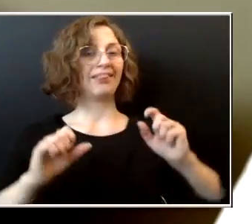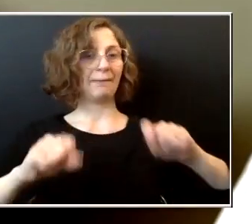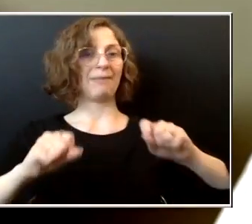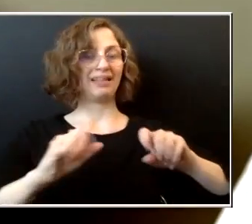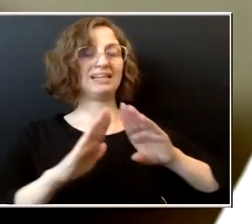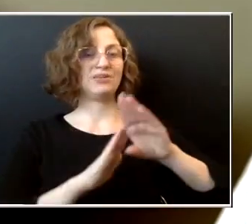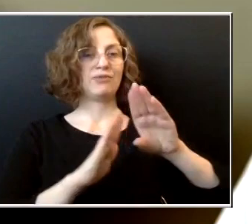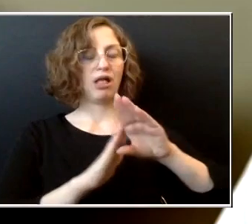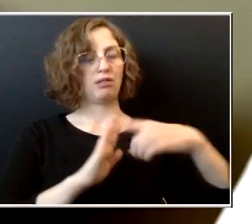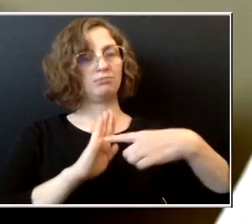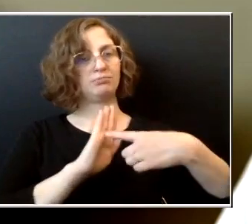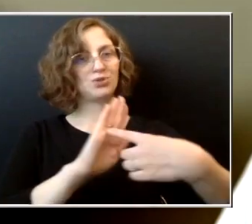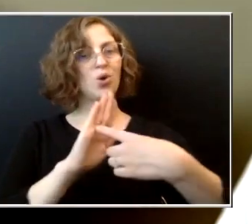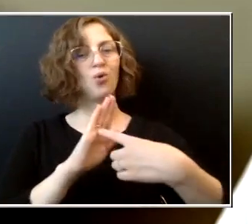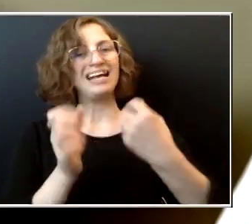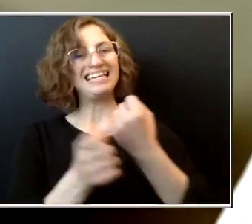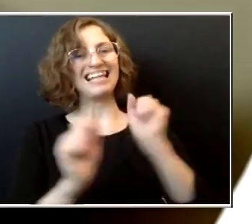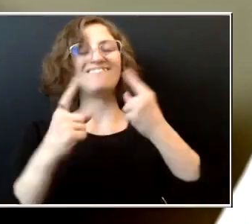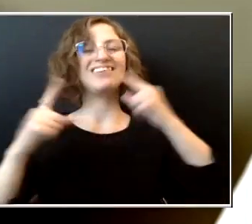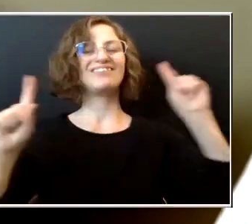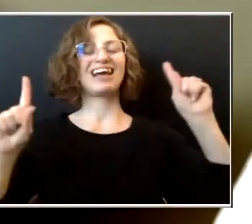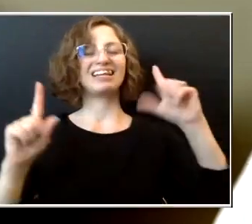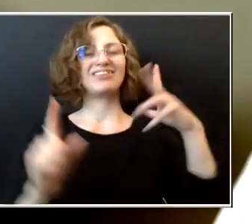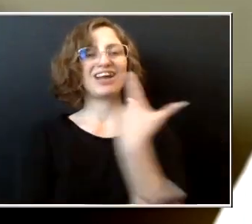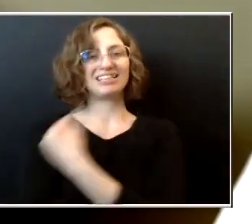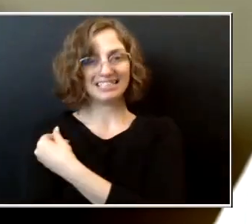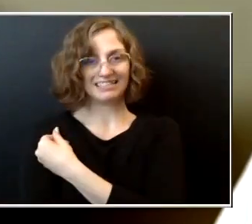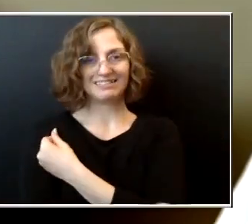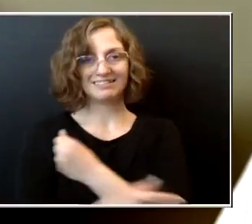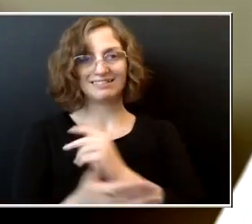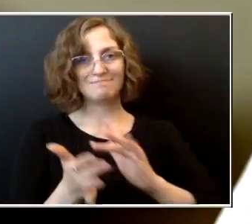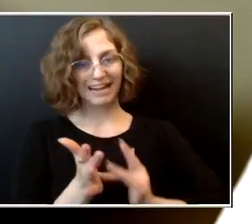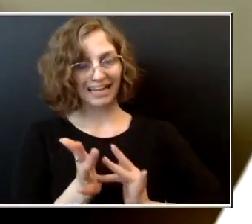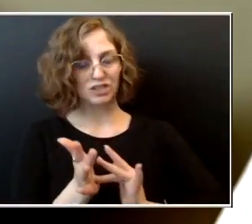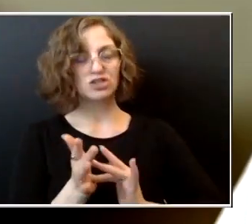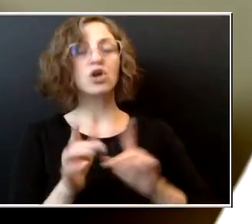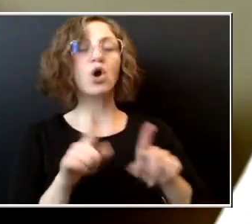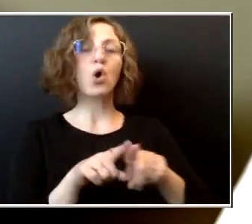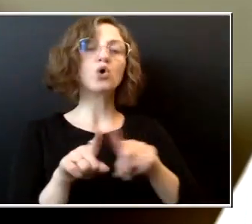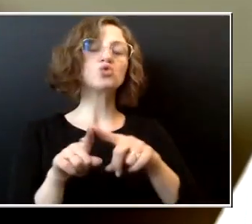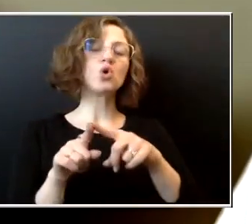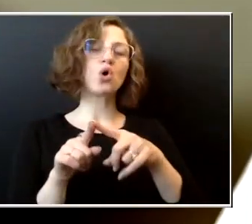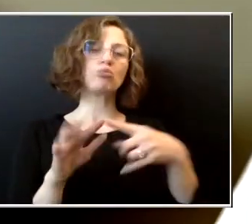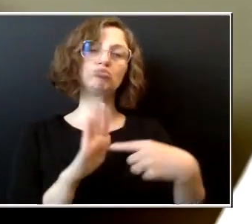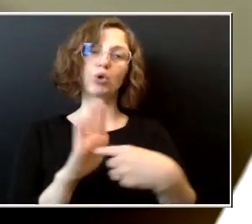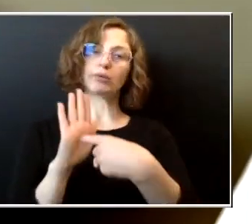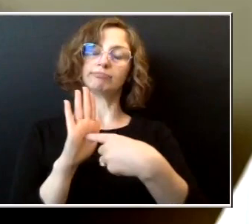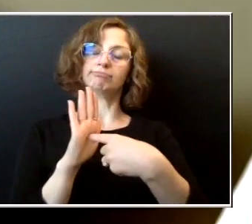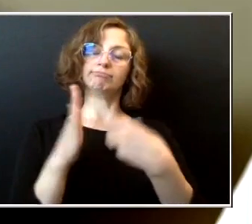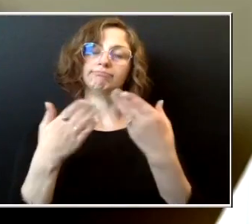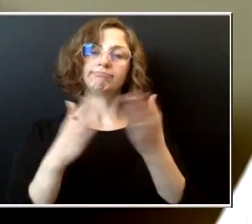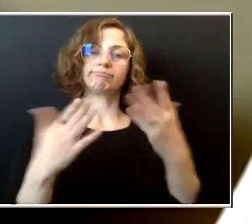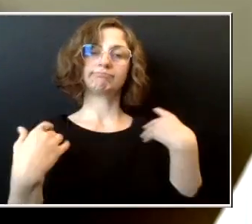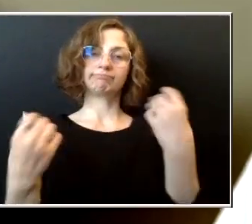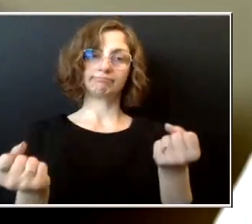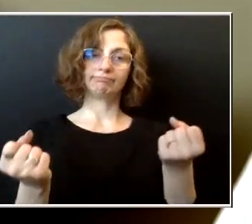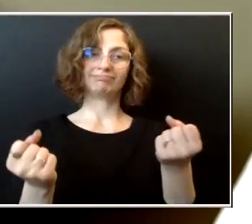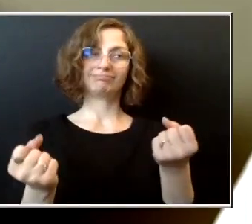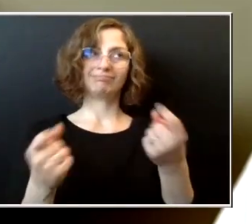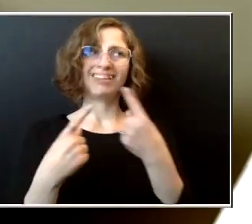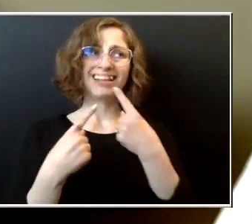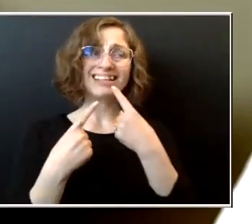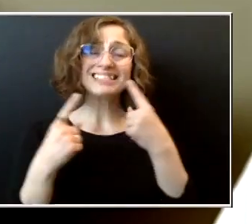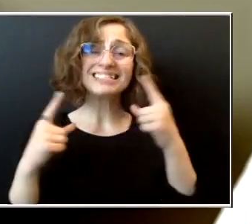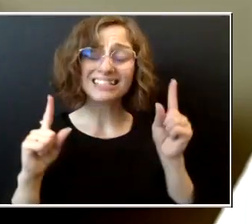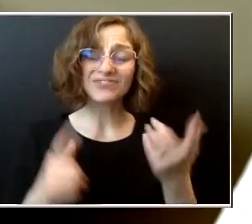show safe and effective vaccines and medications. Also showing that public health measures do work. And we have